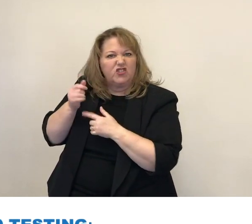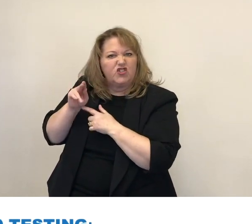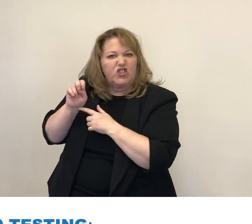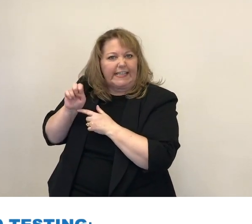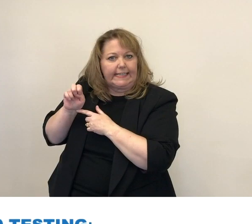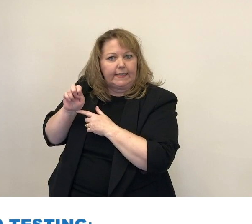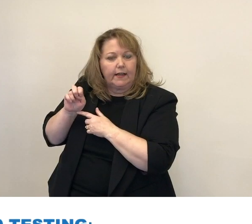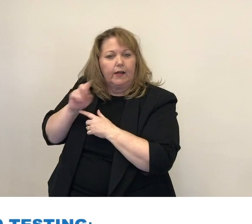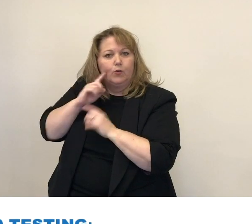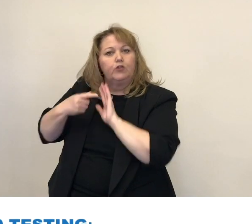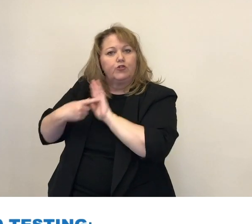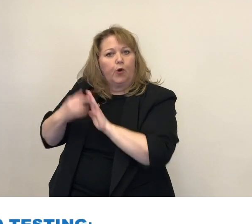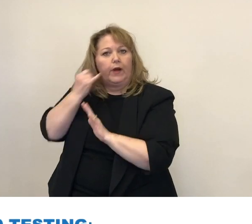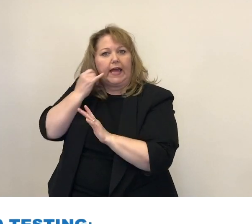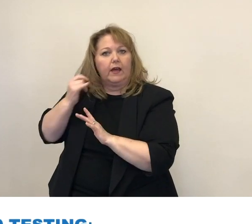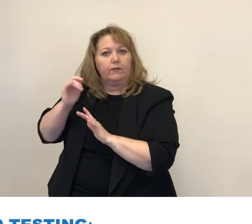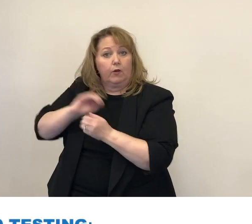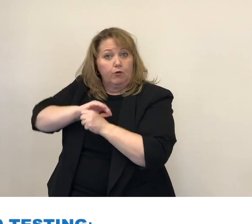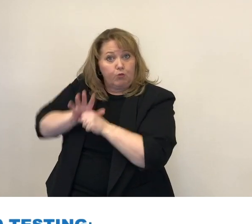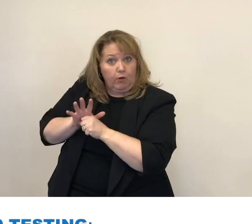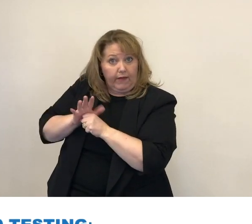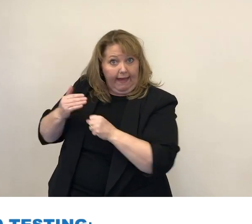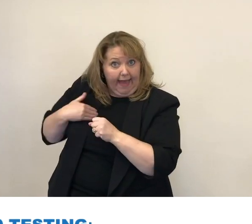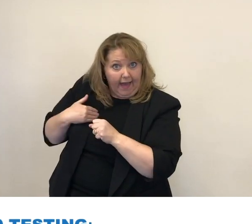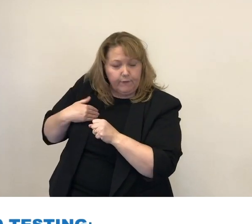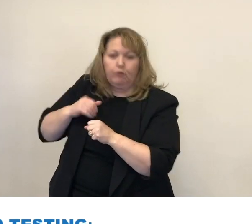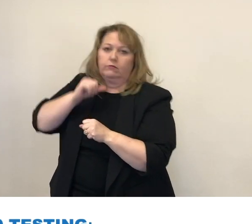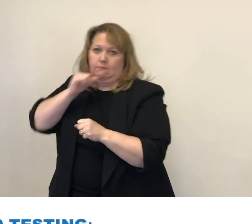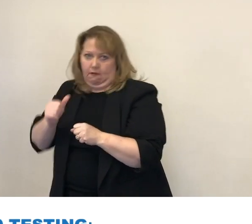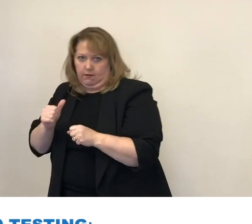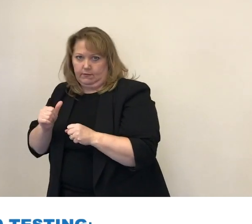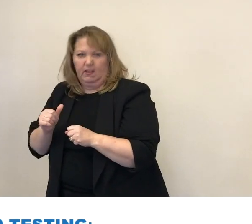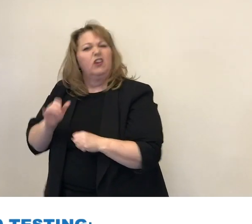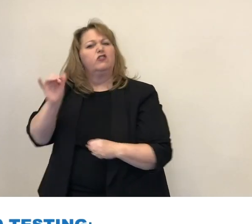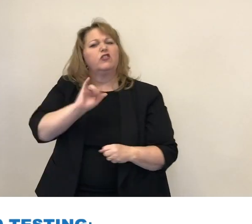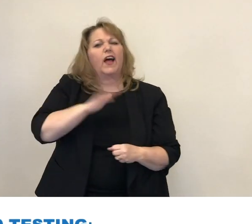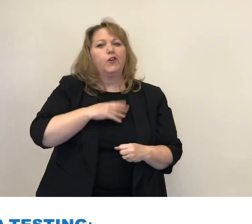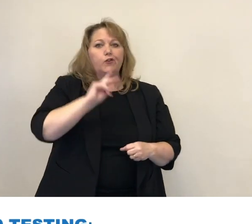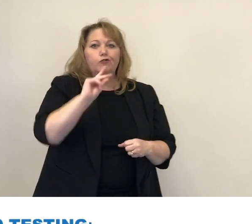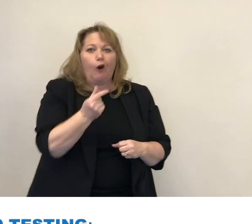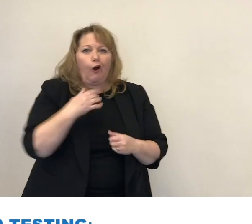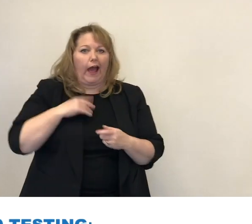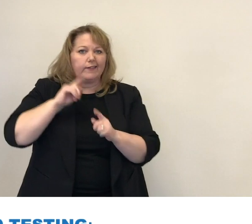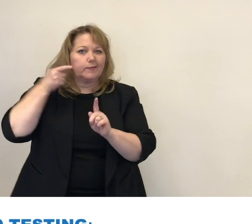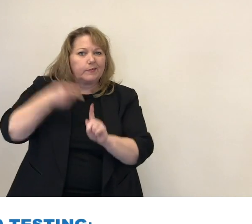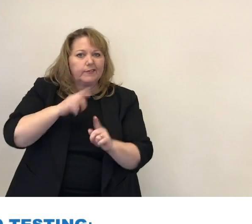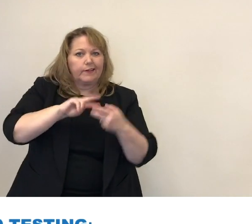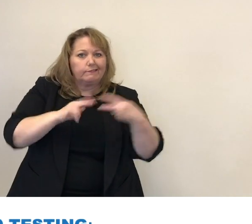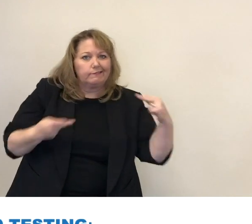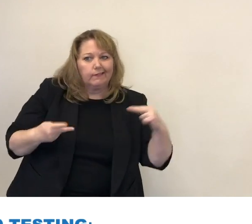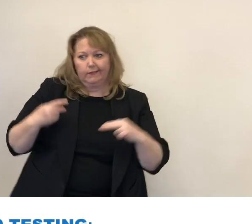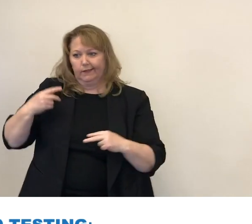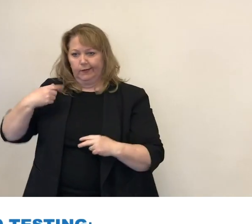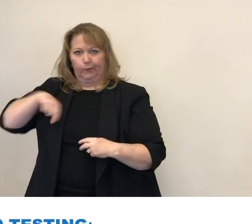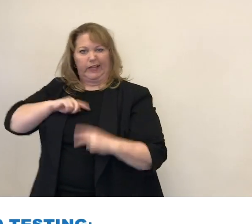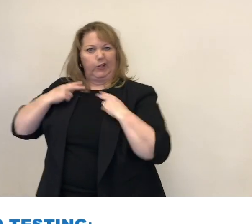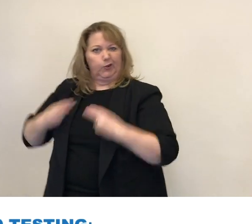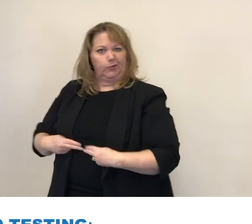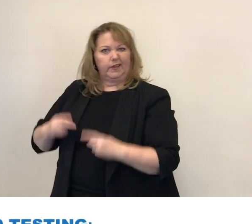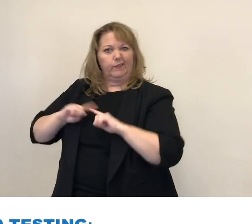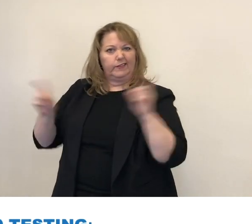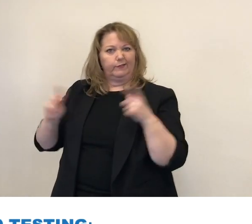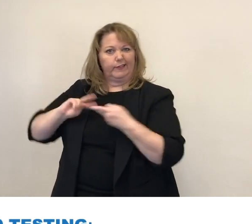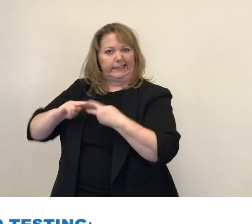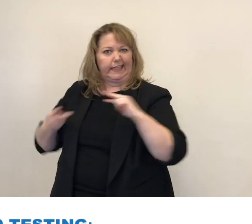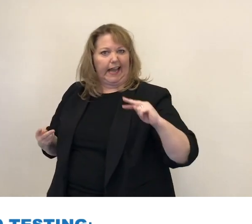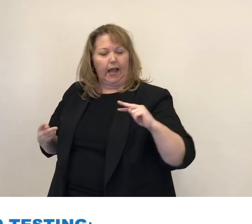any other animal, this virus also has a genome, and it's very specific to this virus. For that reason, we run a lab test that